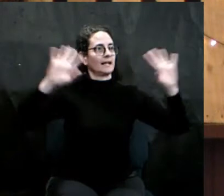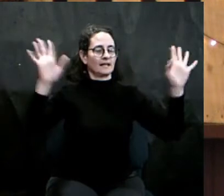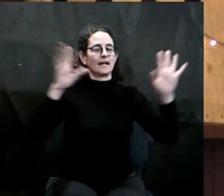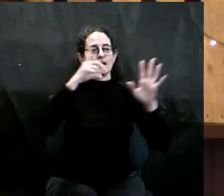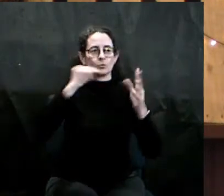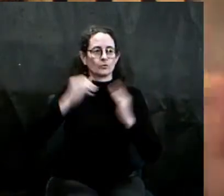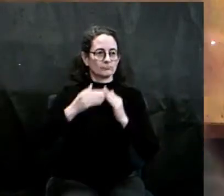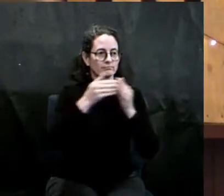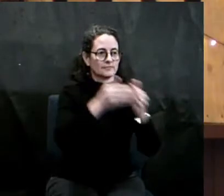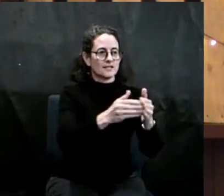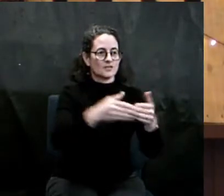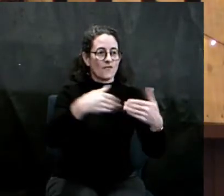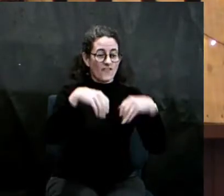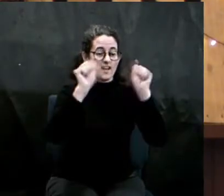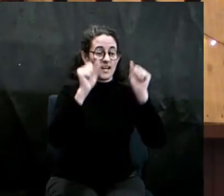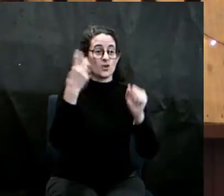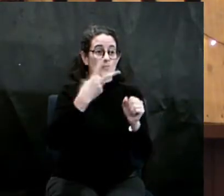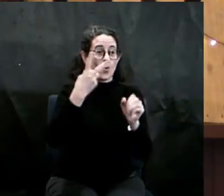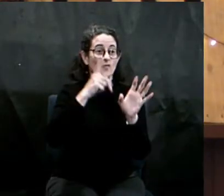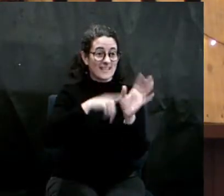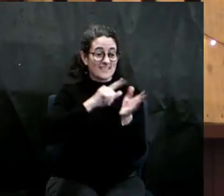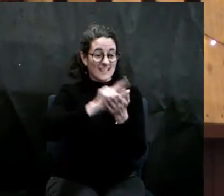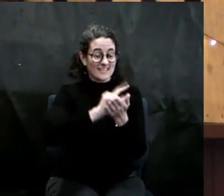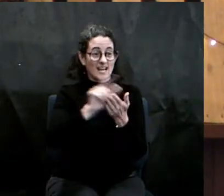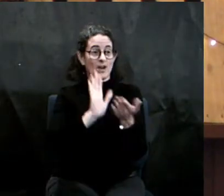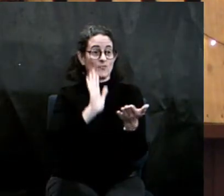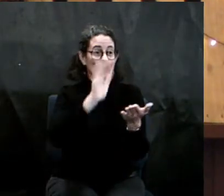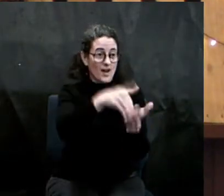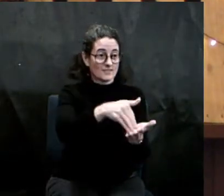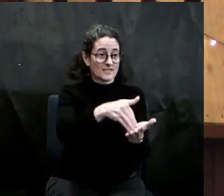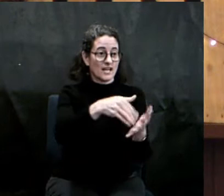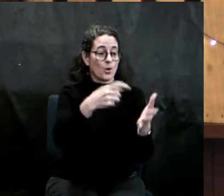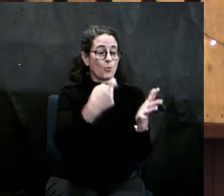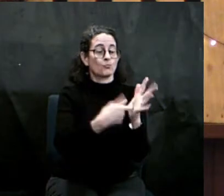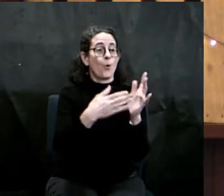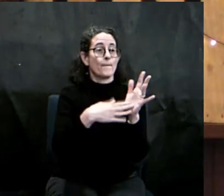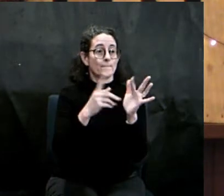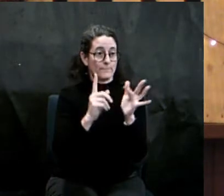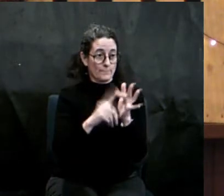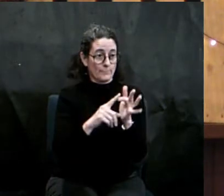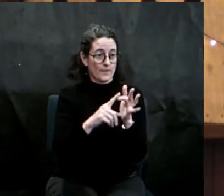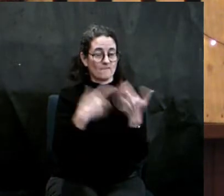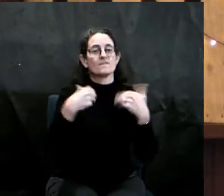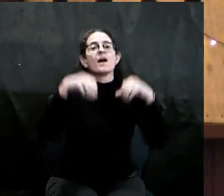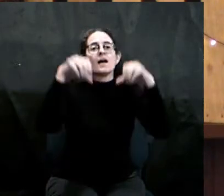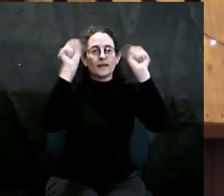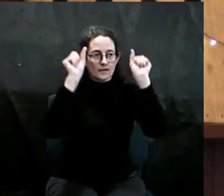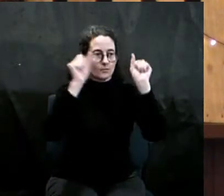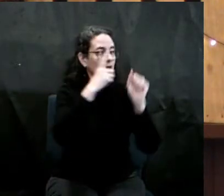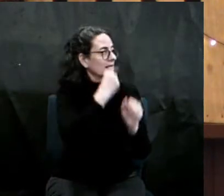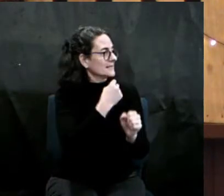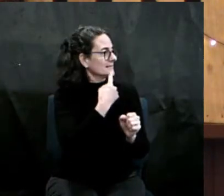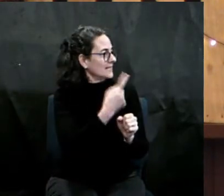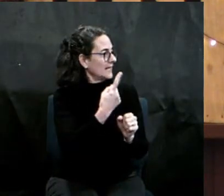years, he has made it to Rome. That is the Roman imperial standard. And so finally, we can put that up there because we